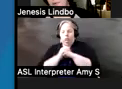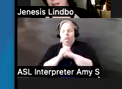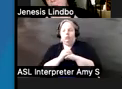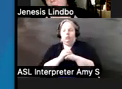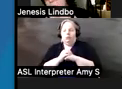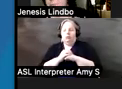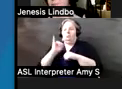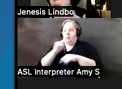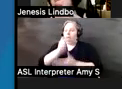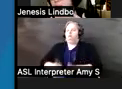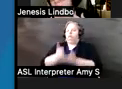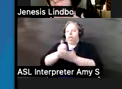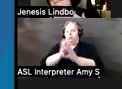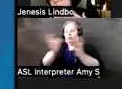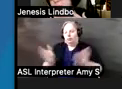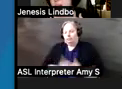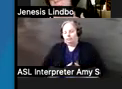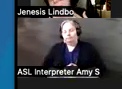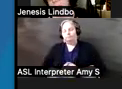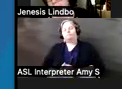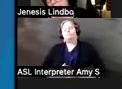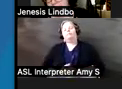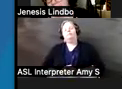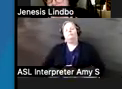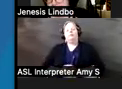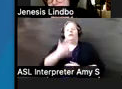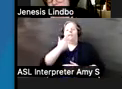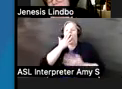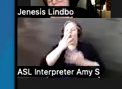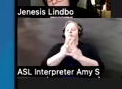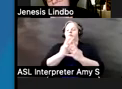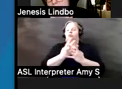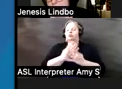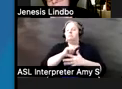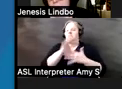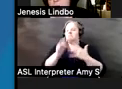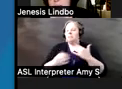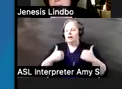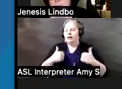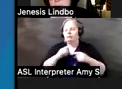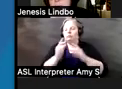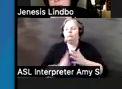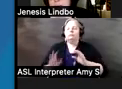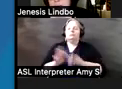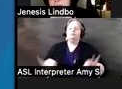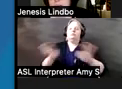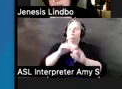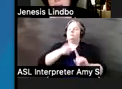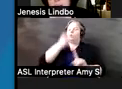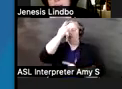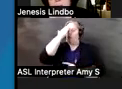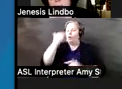is really helpful. There is also the color filter options, but the main reason why this game is on this